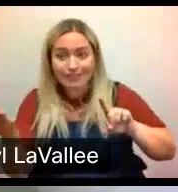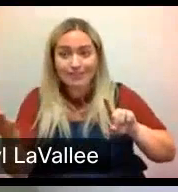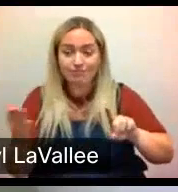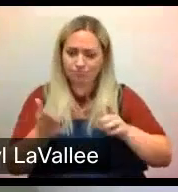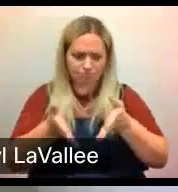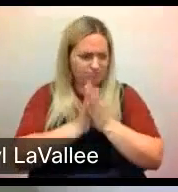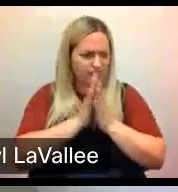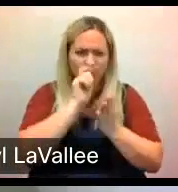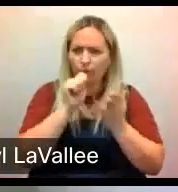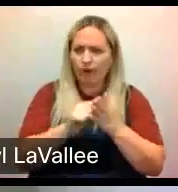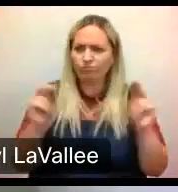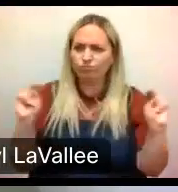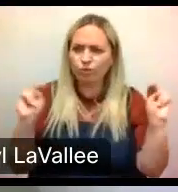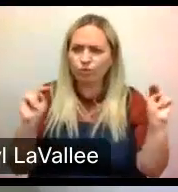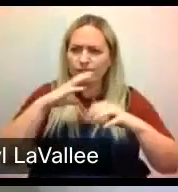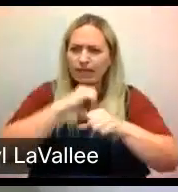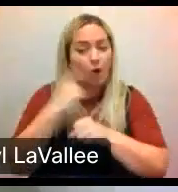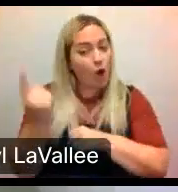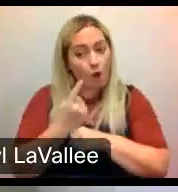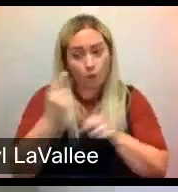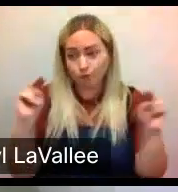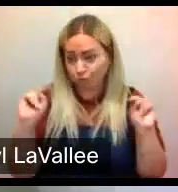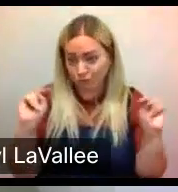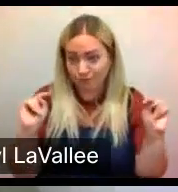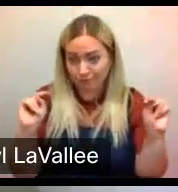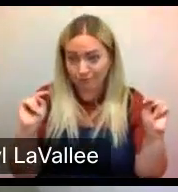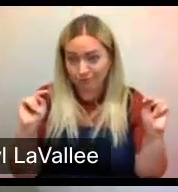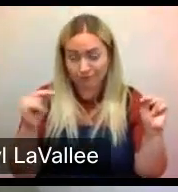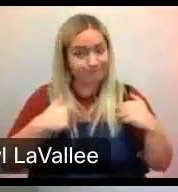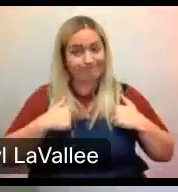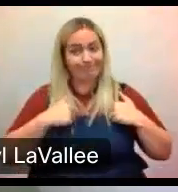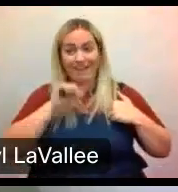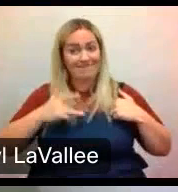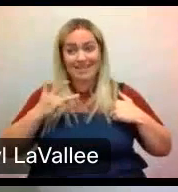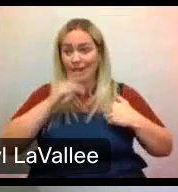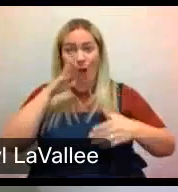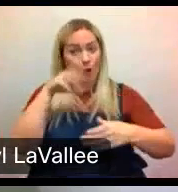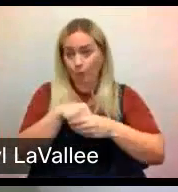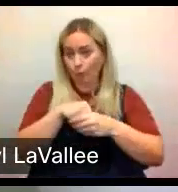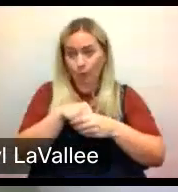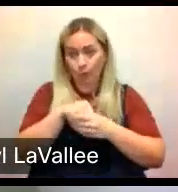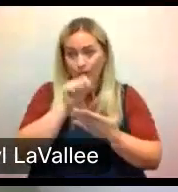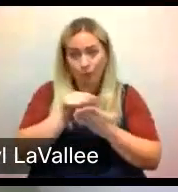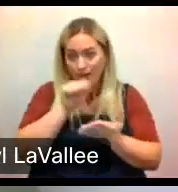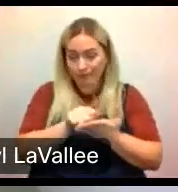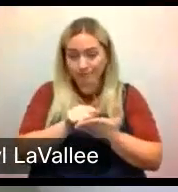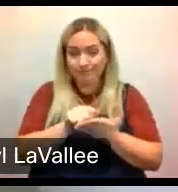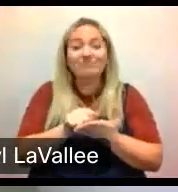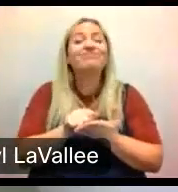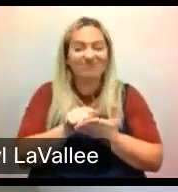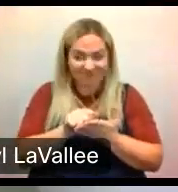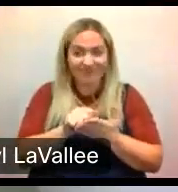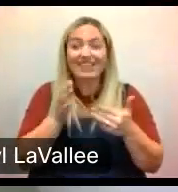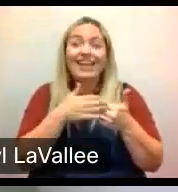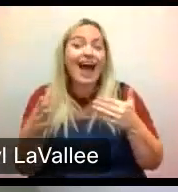to write an objective summary, because summaries are always objective. Our feelings are not included in that writing. And then